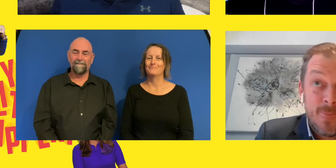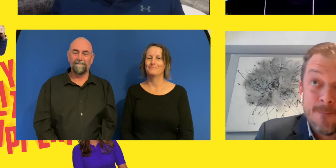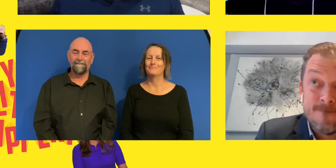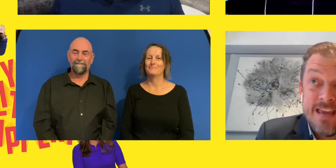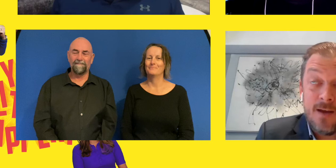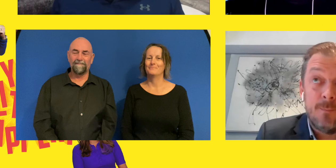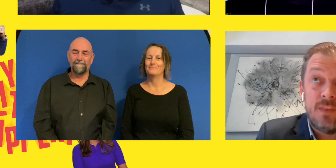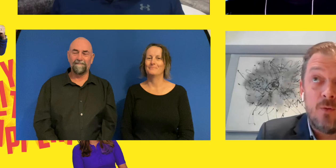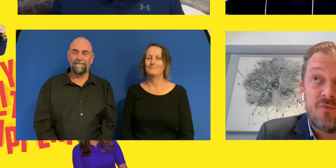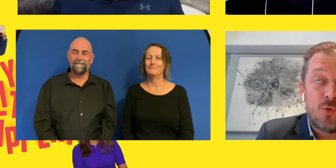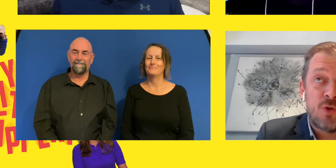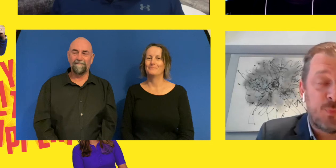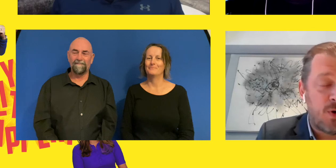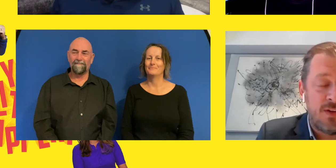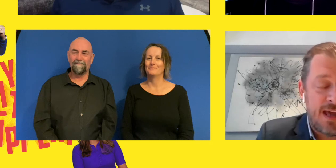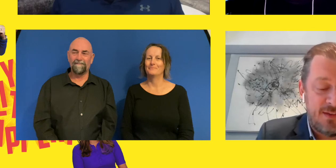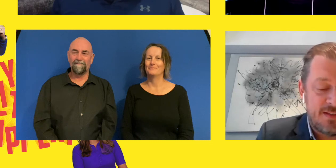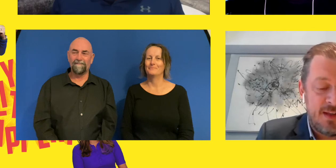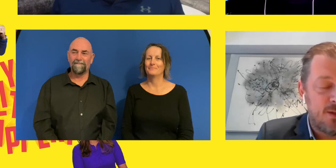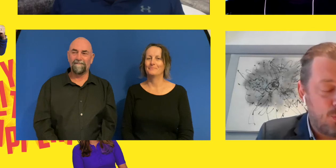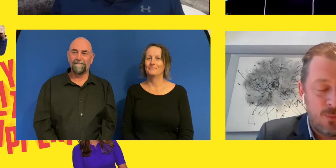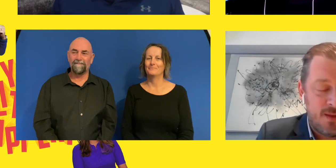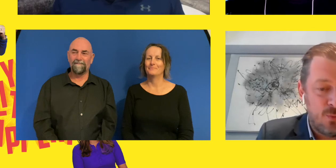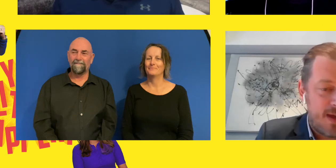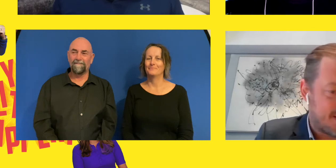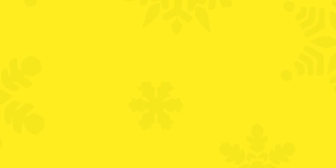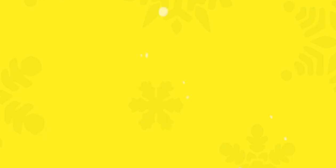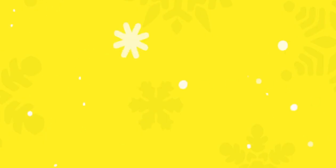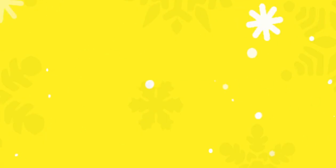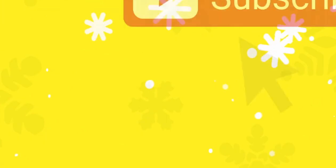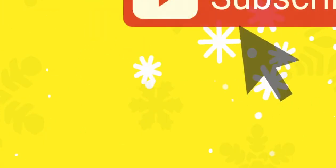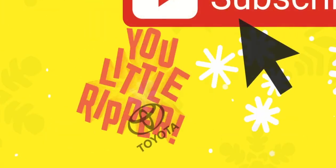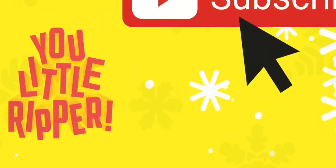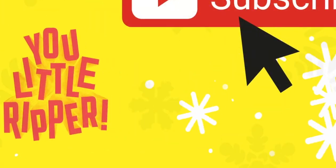And yeah, now the focus is on sport and the athletes, and they are doing what they do best.